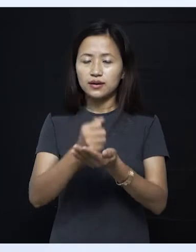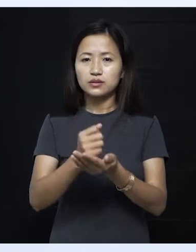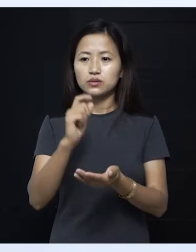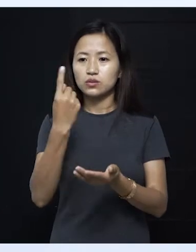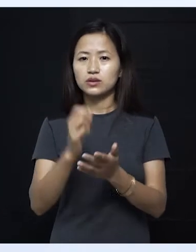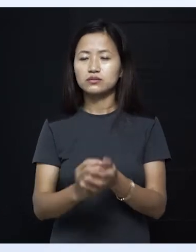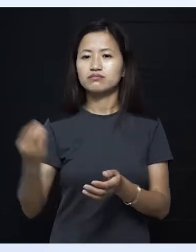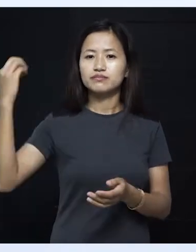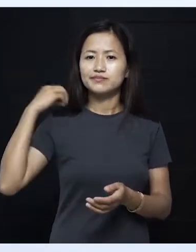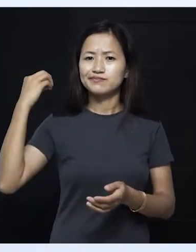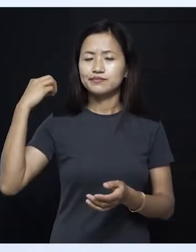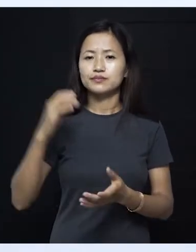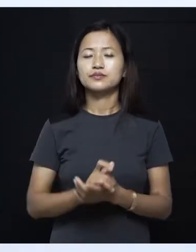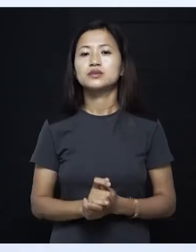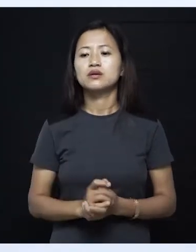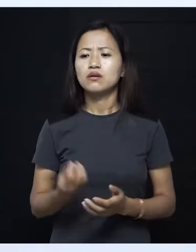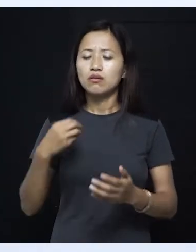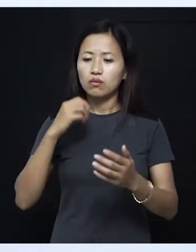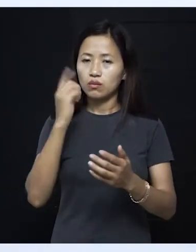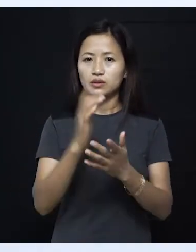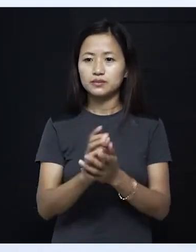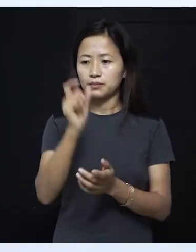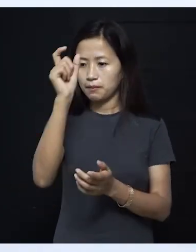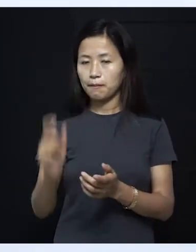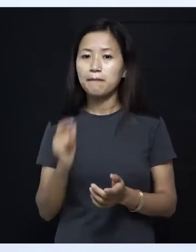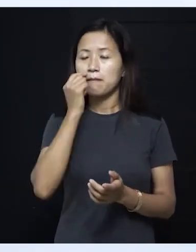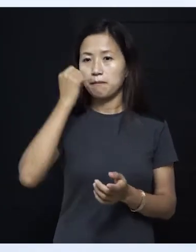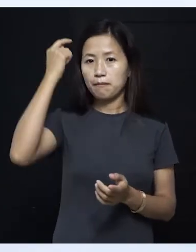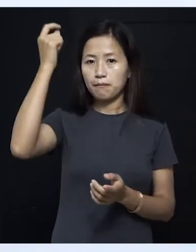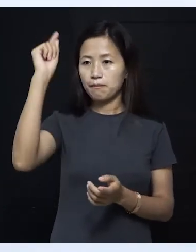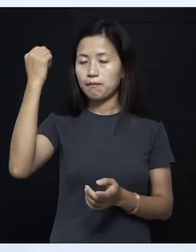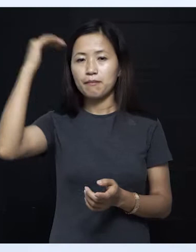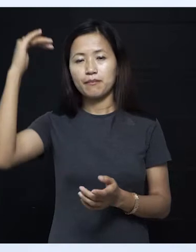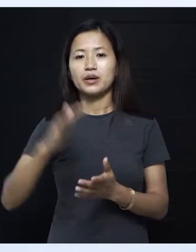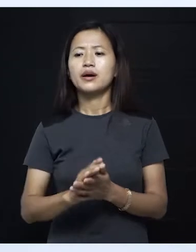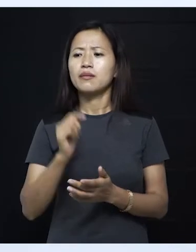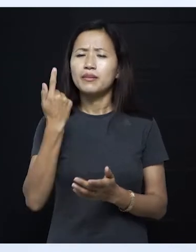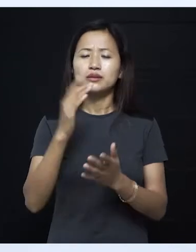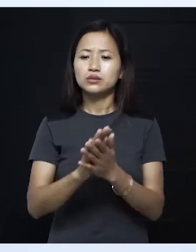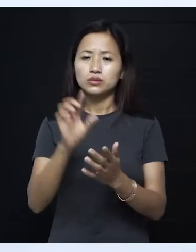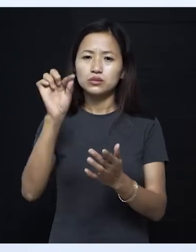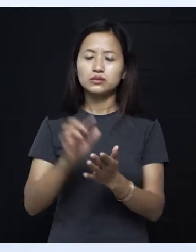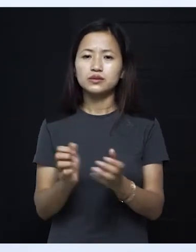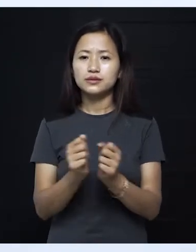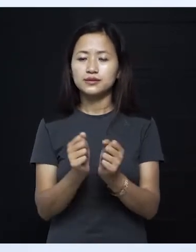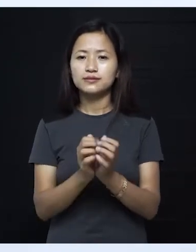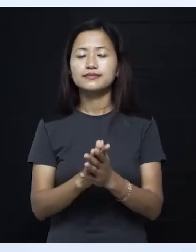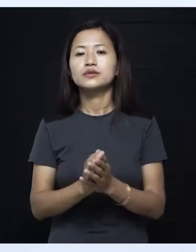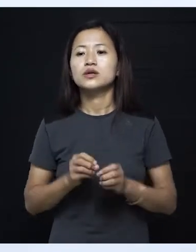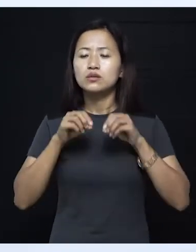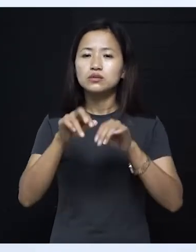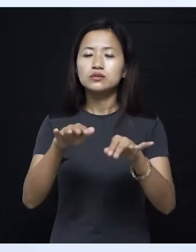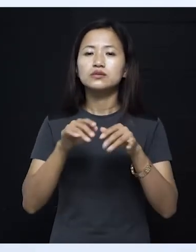one authority. Okay, everything will come under one man, and it will be mainly to do with that guy, the man who will be distributing